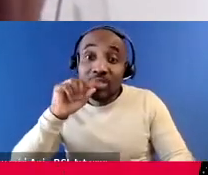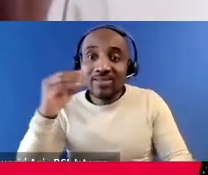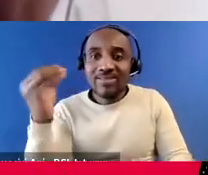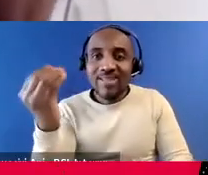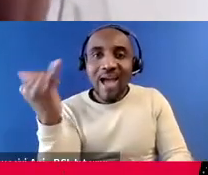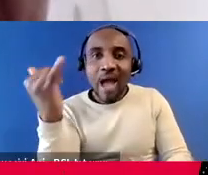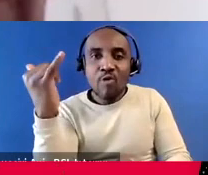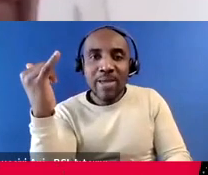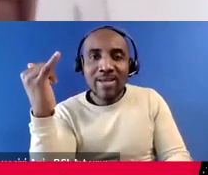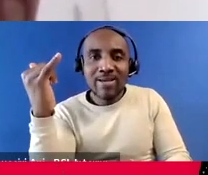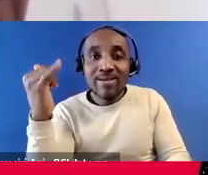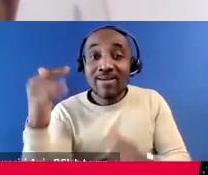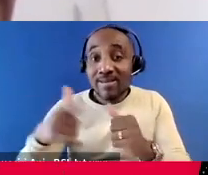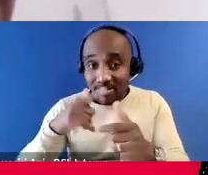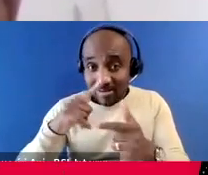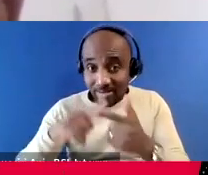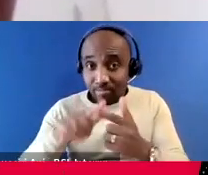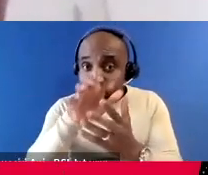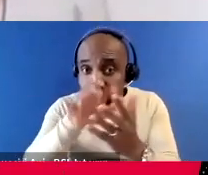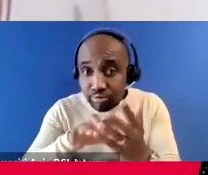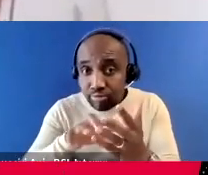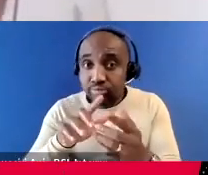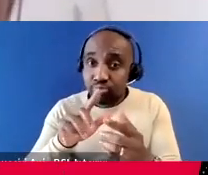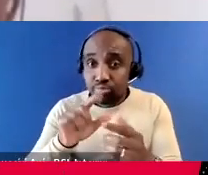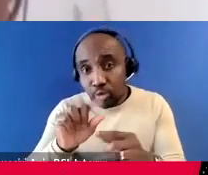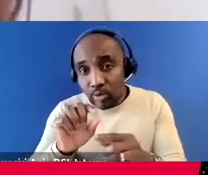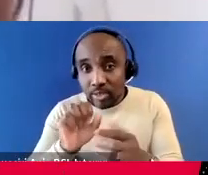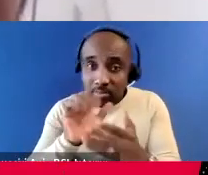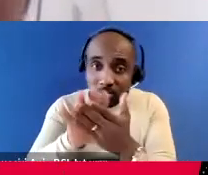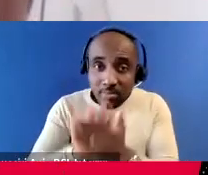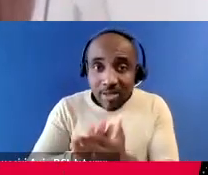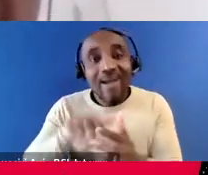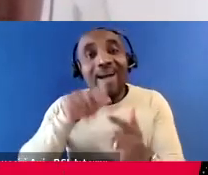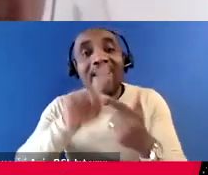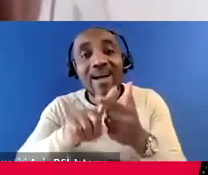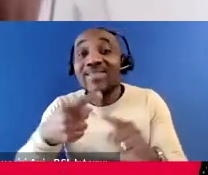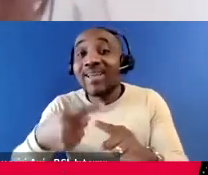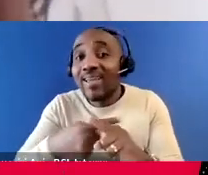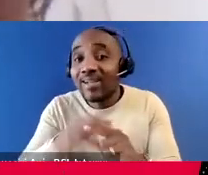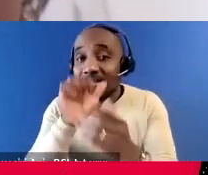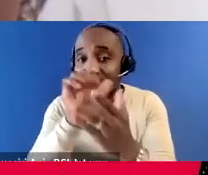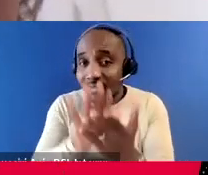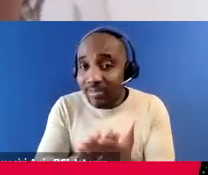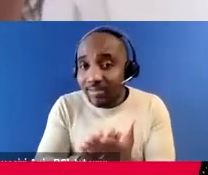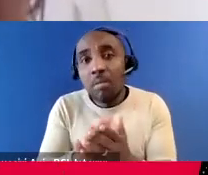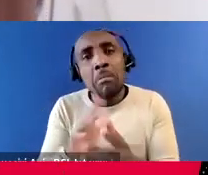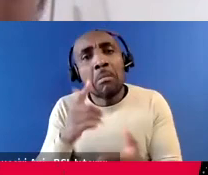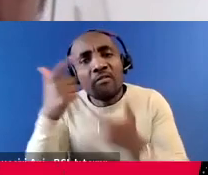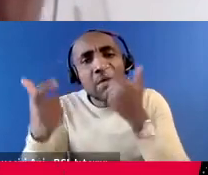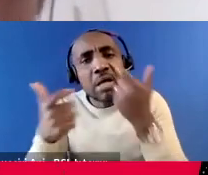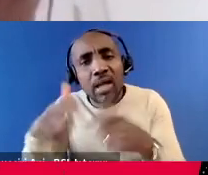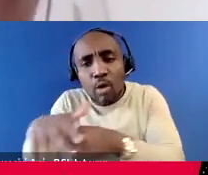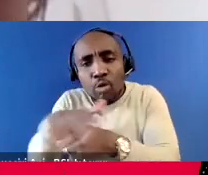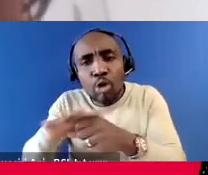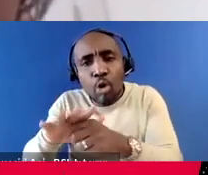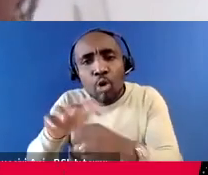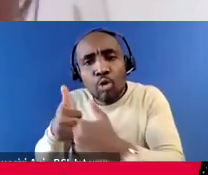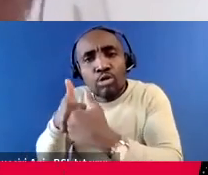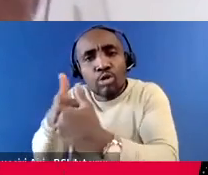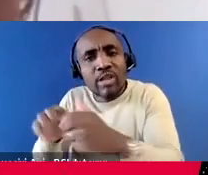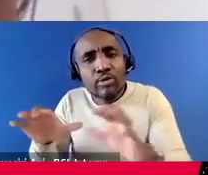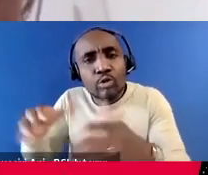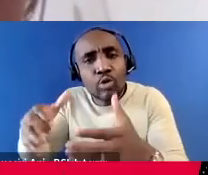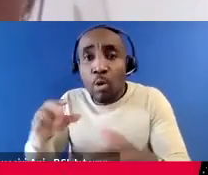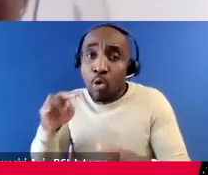Yemeni or a Turkish or whatever community in your city. Hear them speak in their own terms about how they